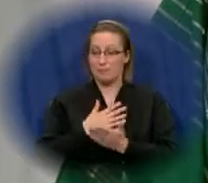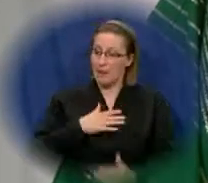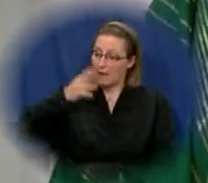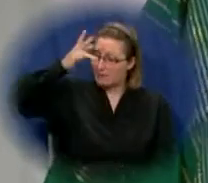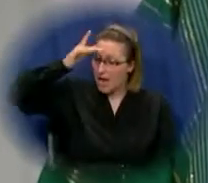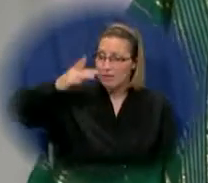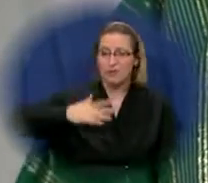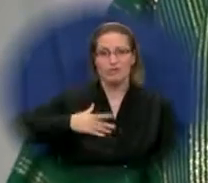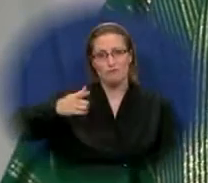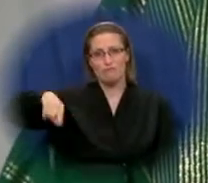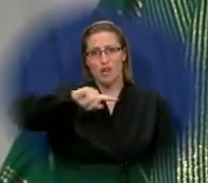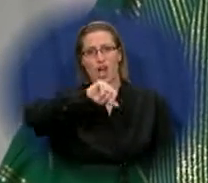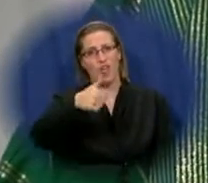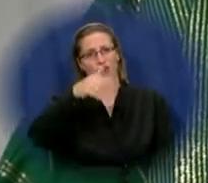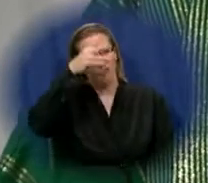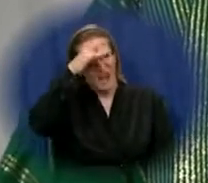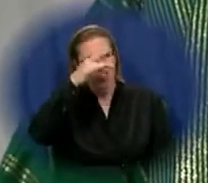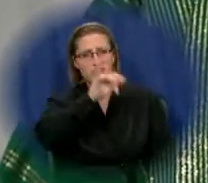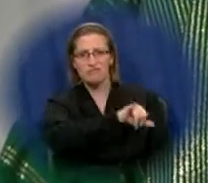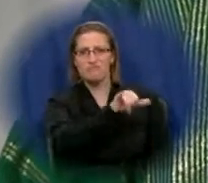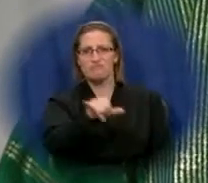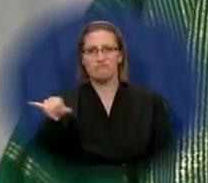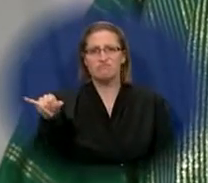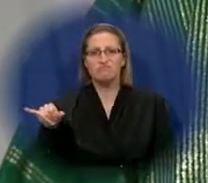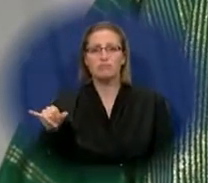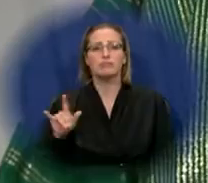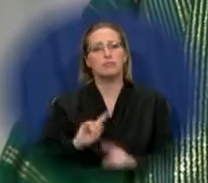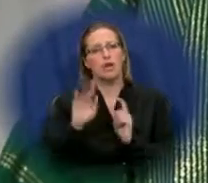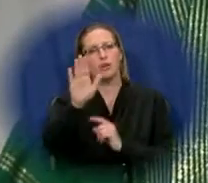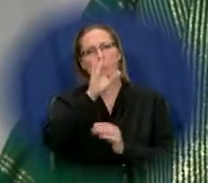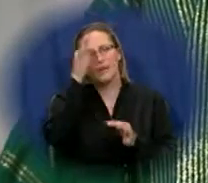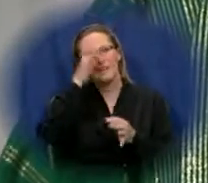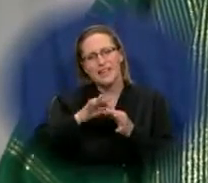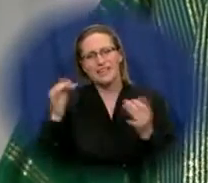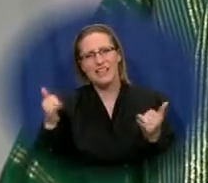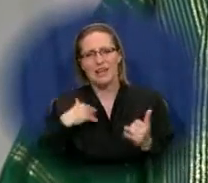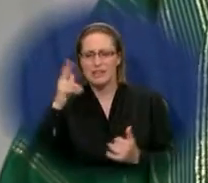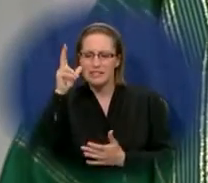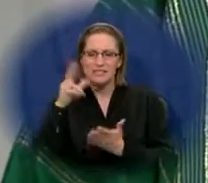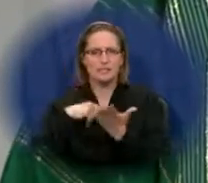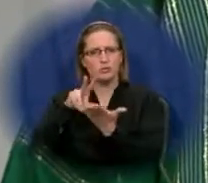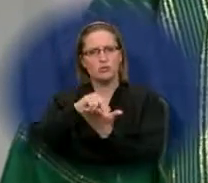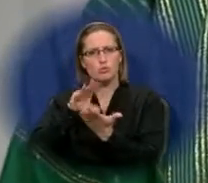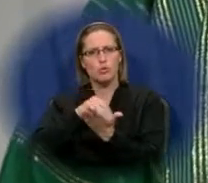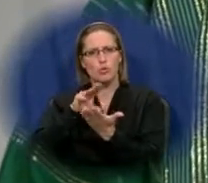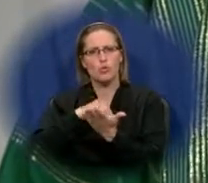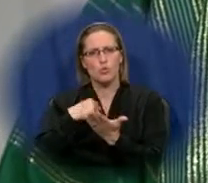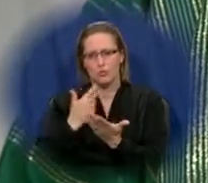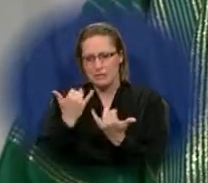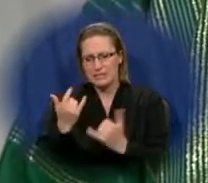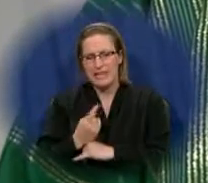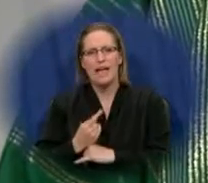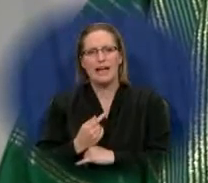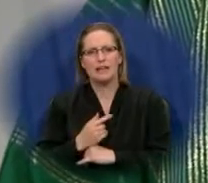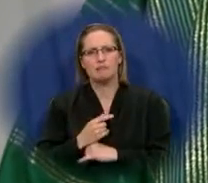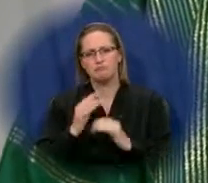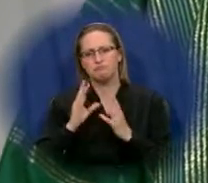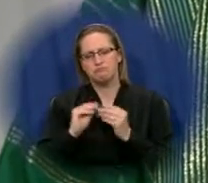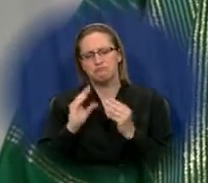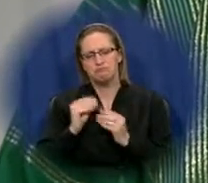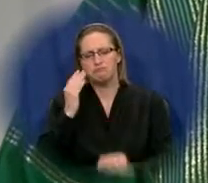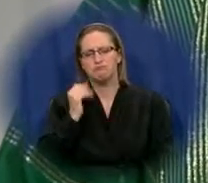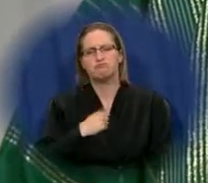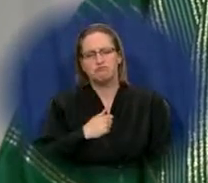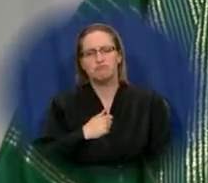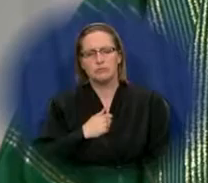our fathers certainly contribute to that, but also in our faith as we listen to these scriptures. And again today, as we listen to Jesus encountering